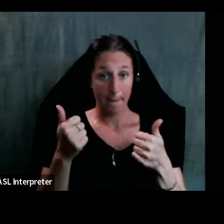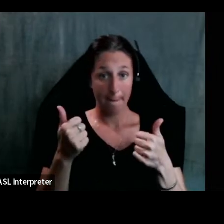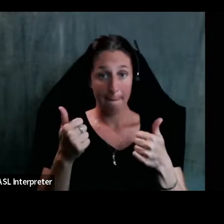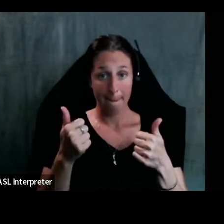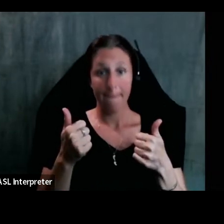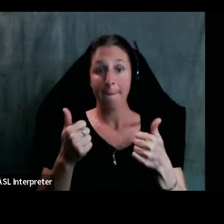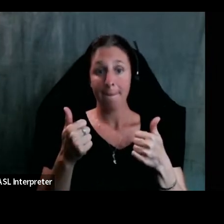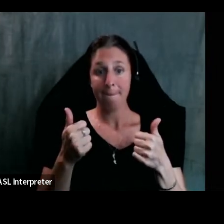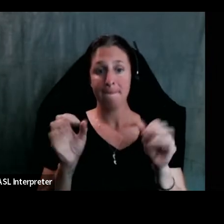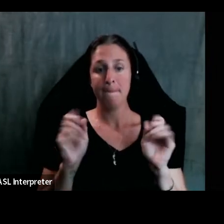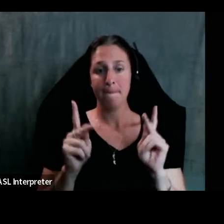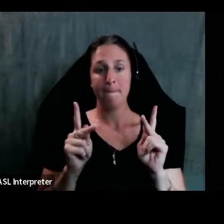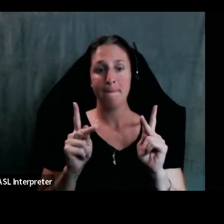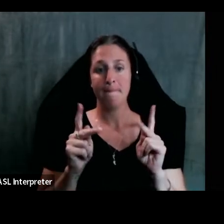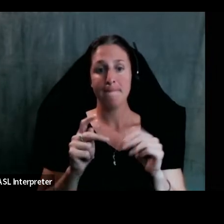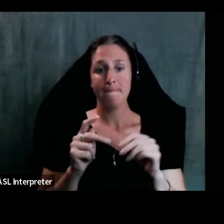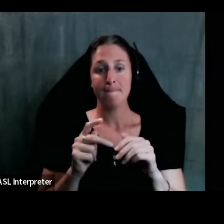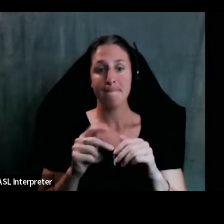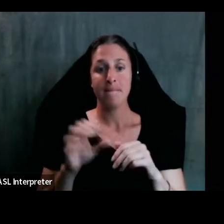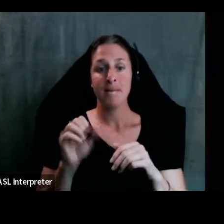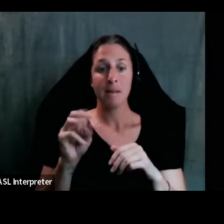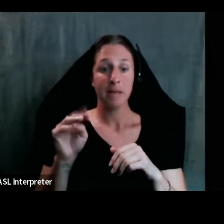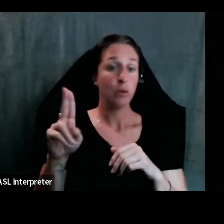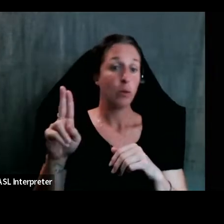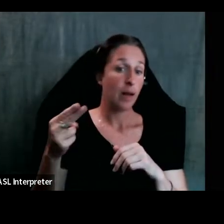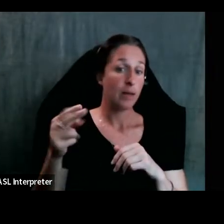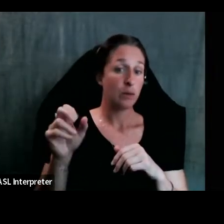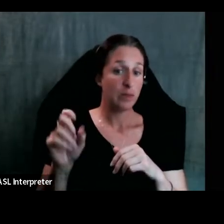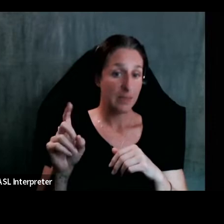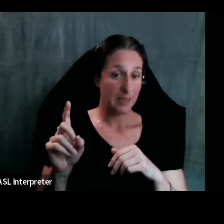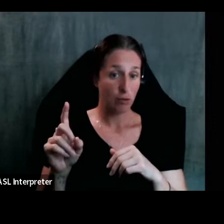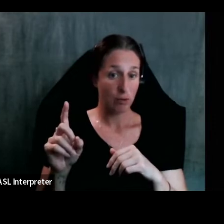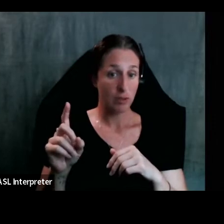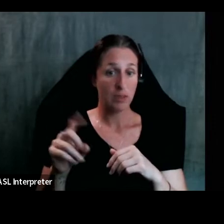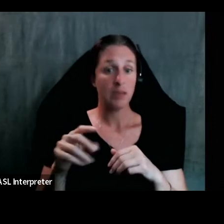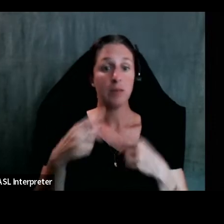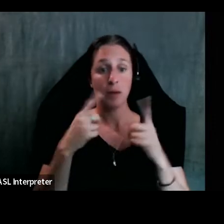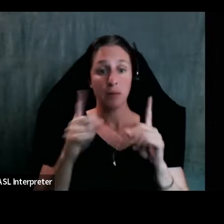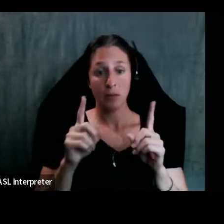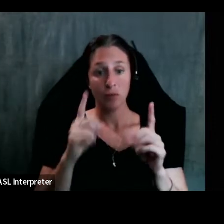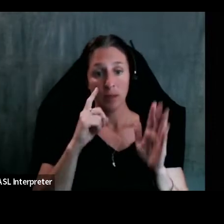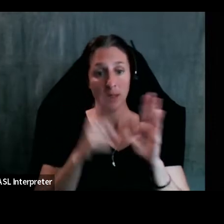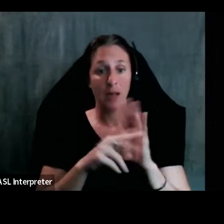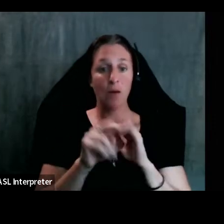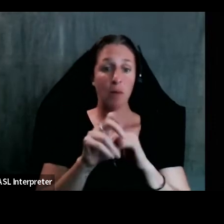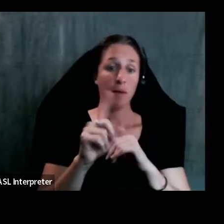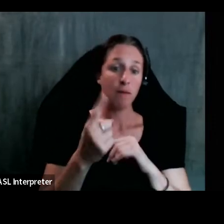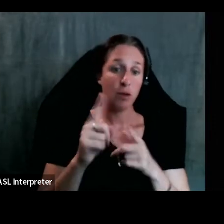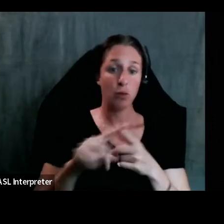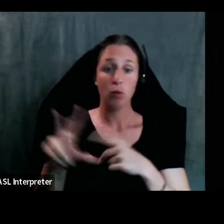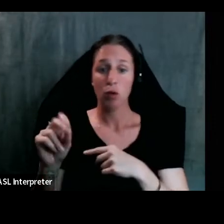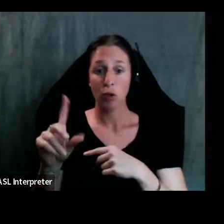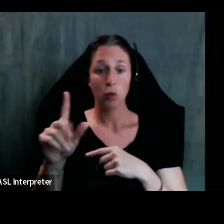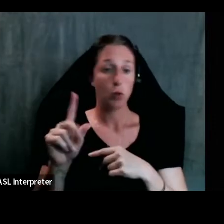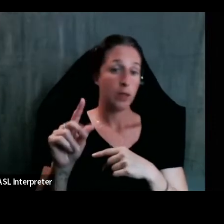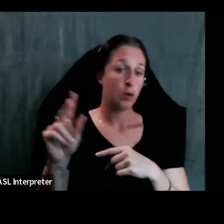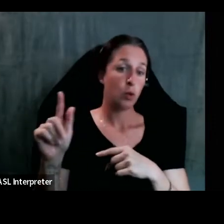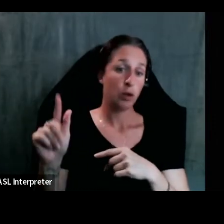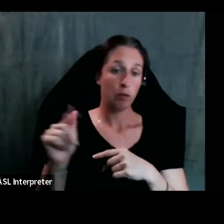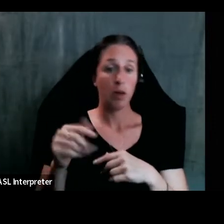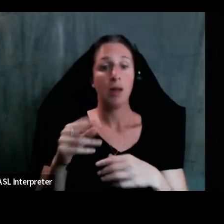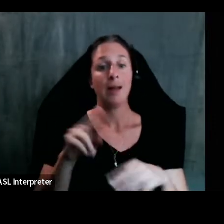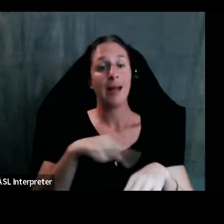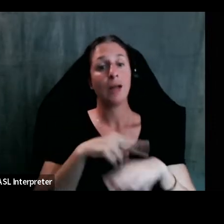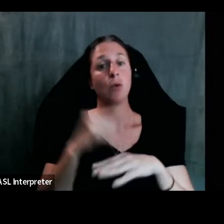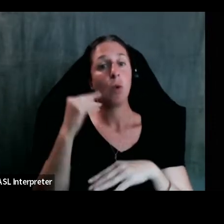Okay. San Mateo Union High School District proclamation recognizing November 1st through 30th, 2023 as National Homeless Youth Awareness